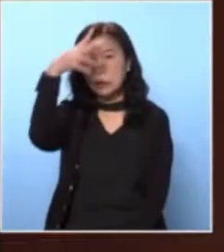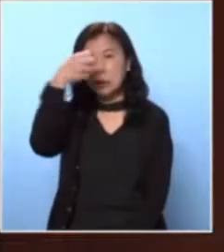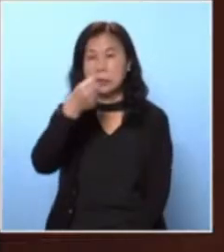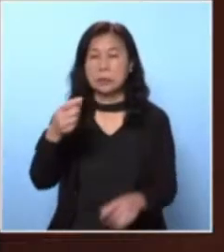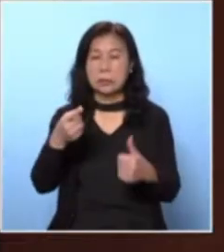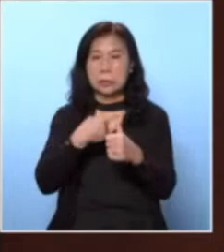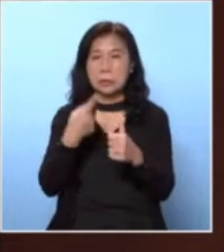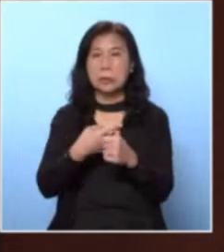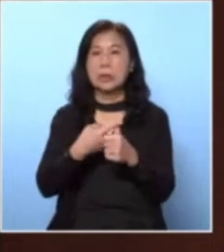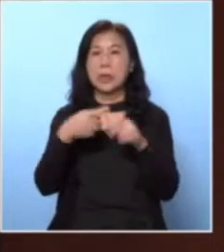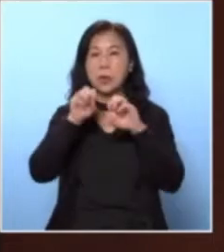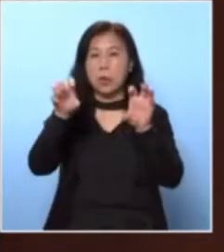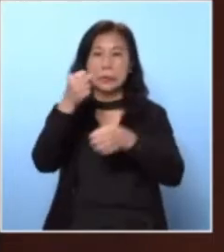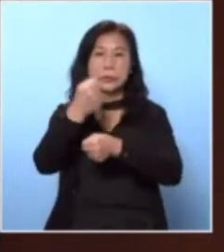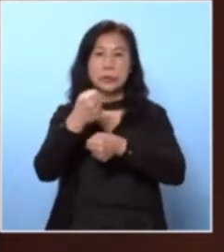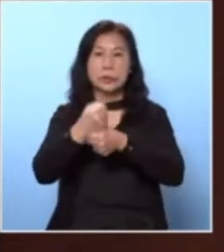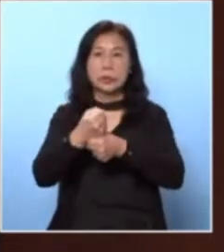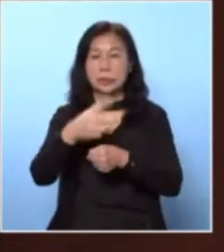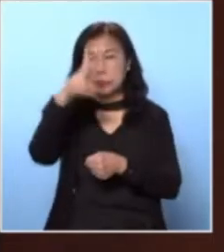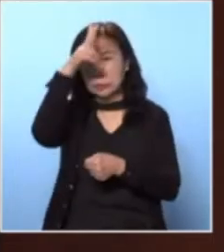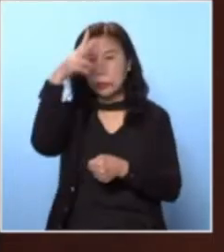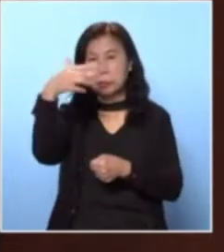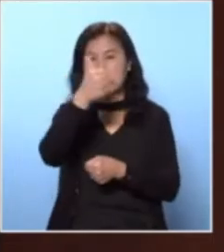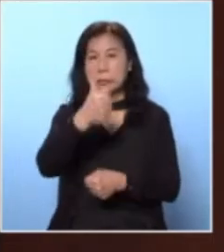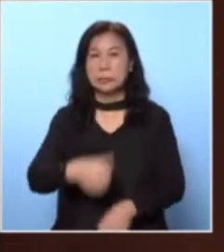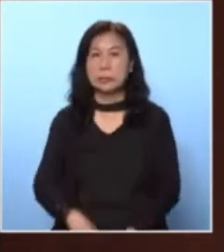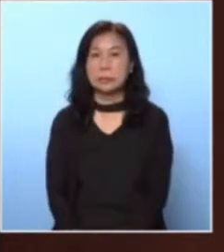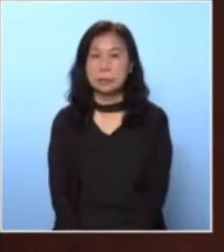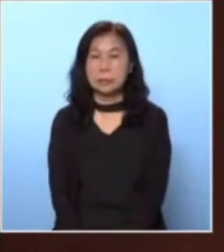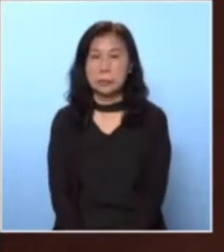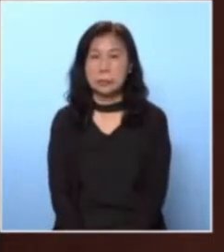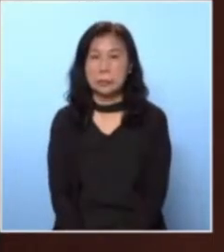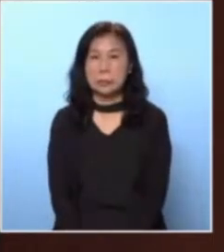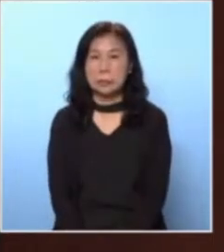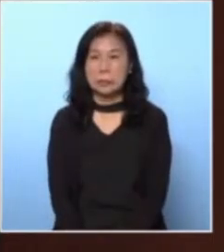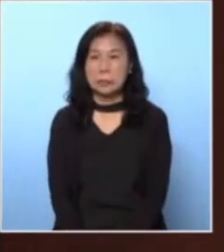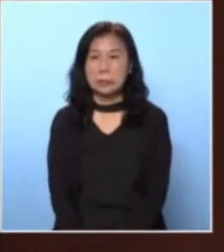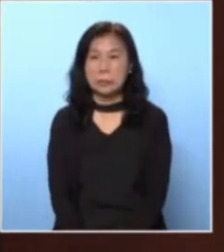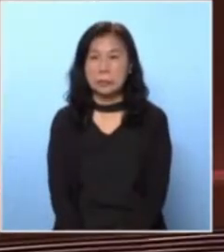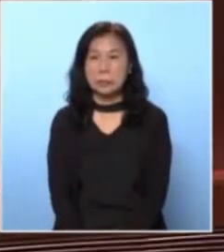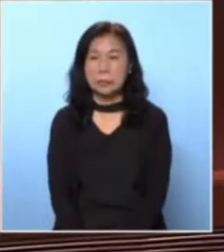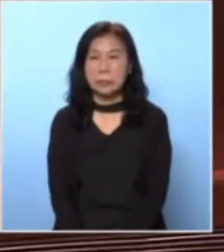Delivery of the policy address by the Chief Executive. Chief Executive.